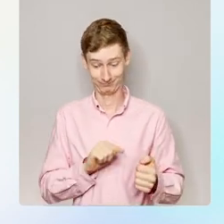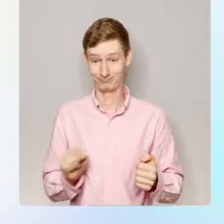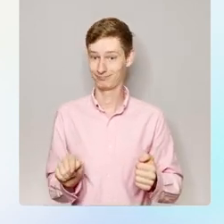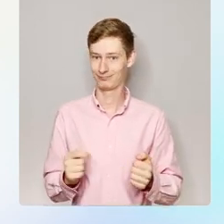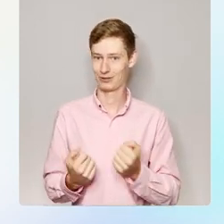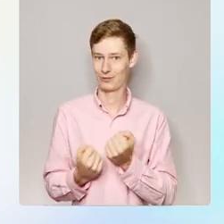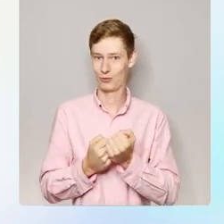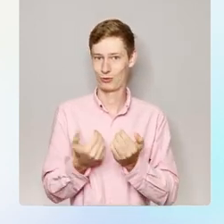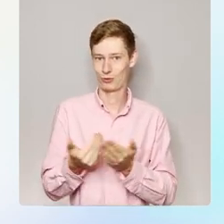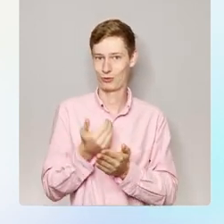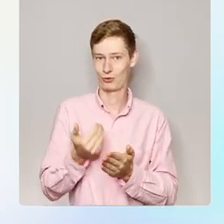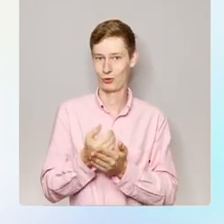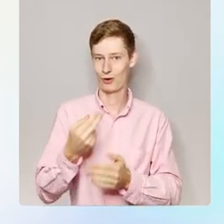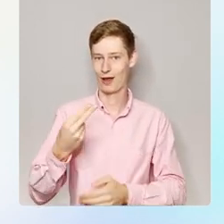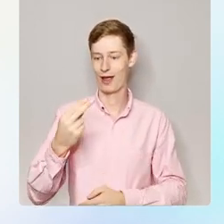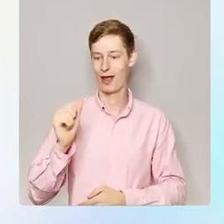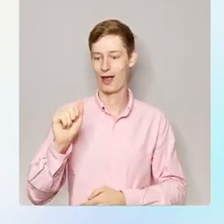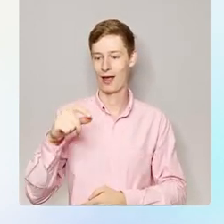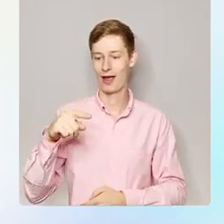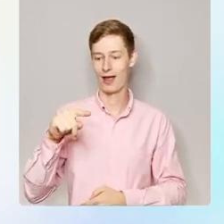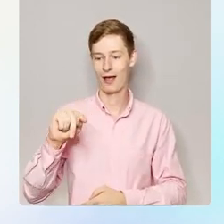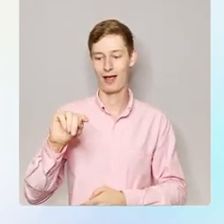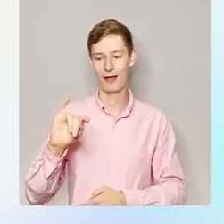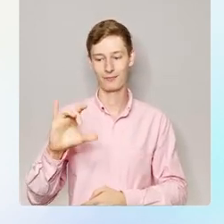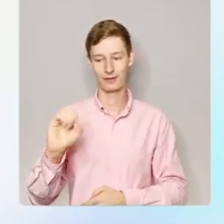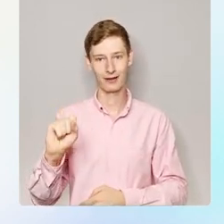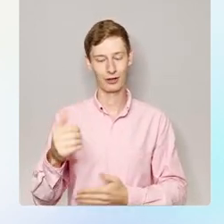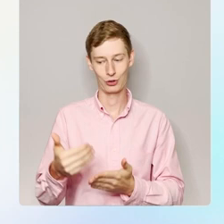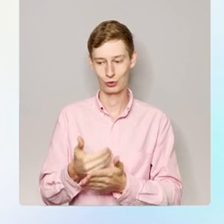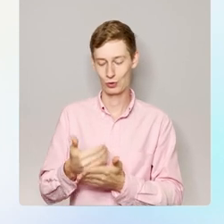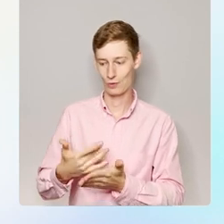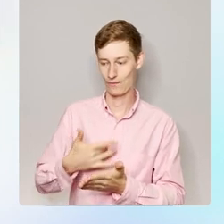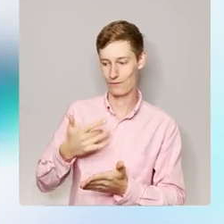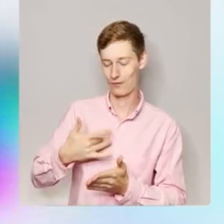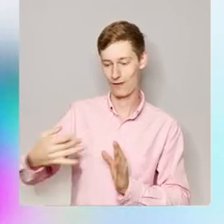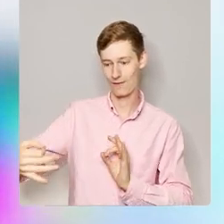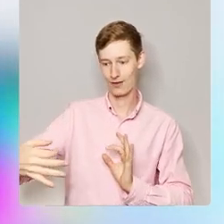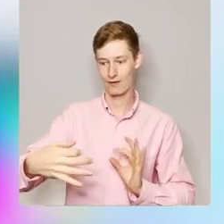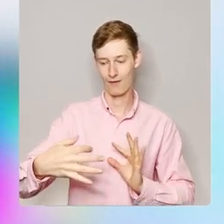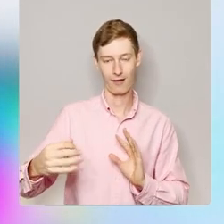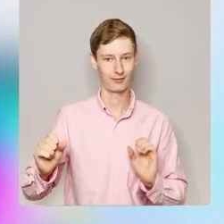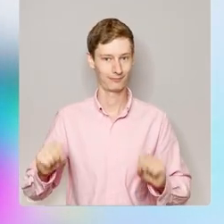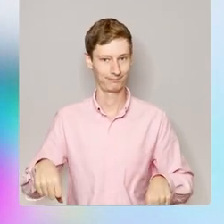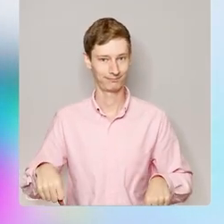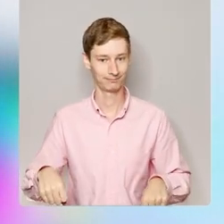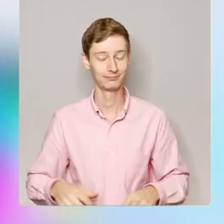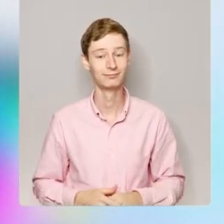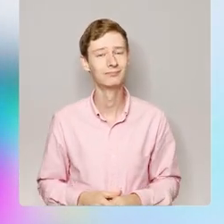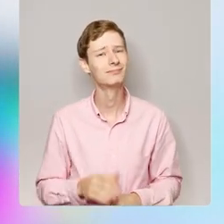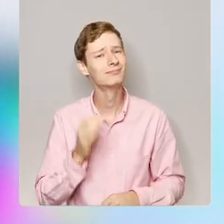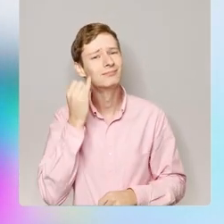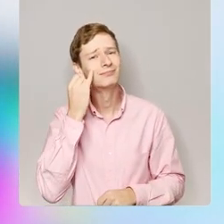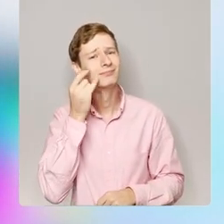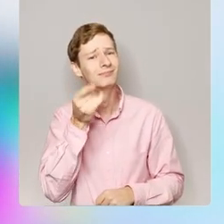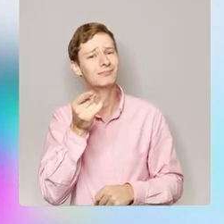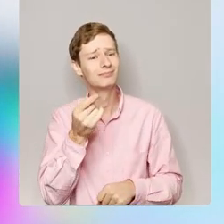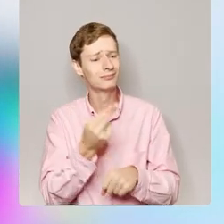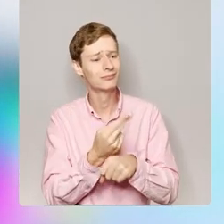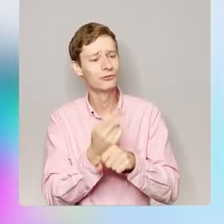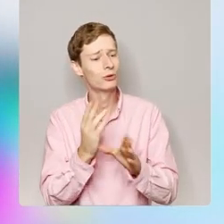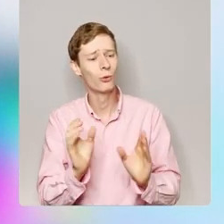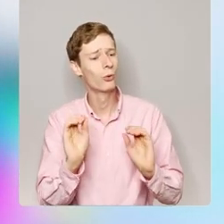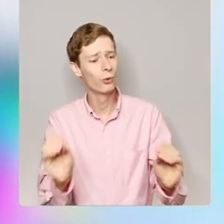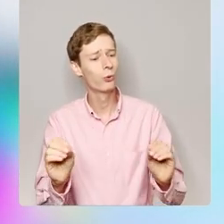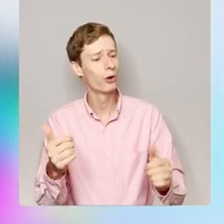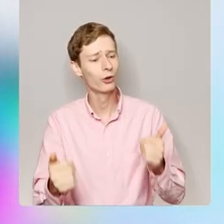True Touch haptics, unlocking new ways to provide user feedback. Now, if your user doesn't have a controller